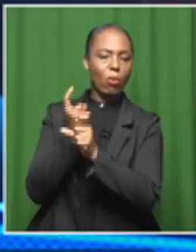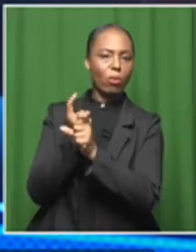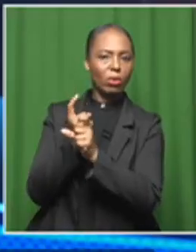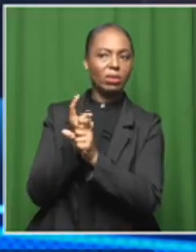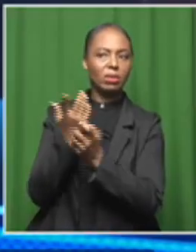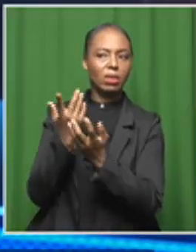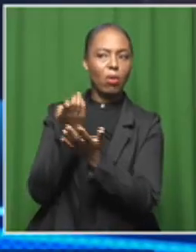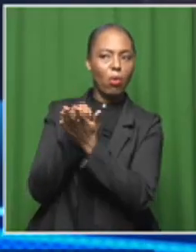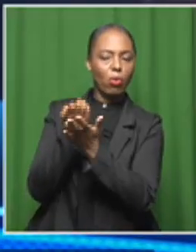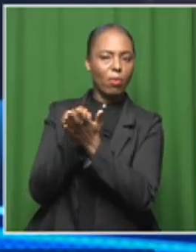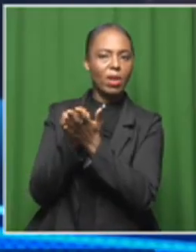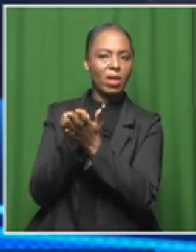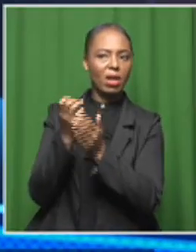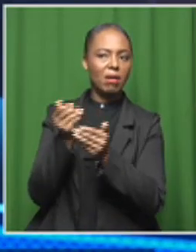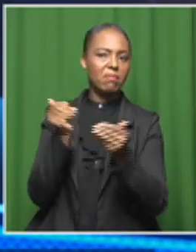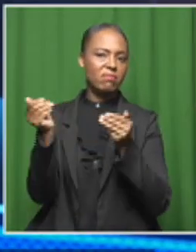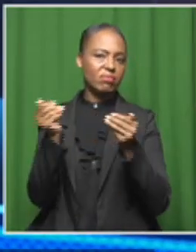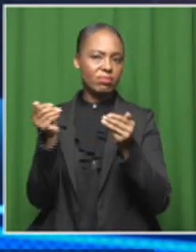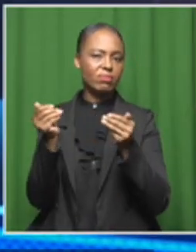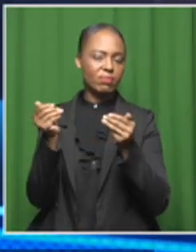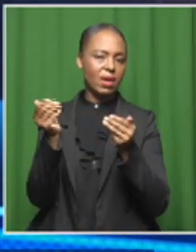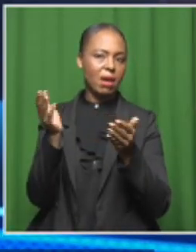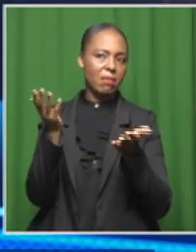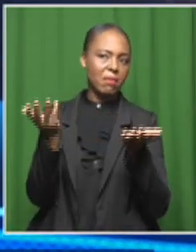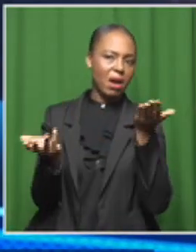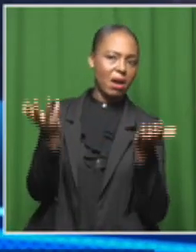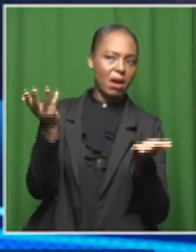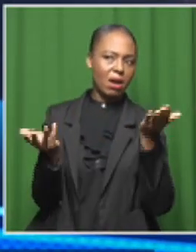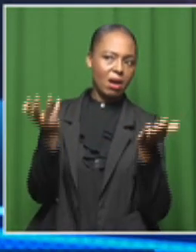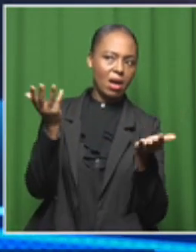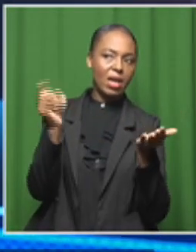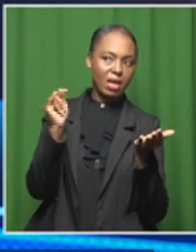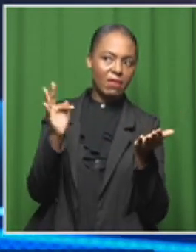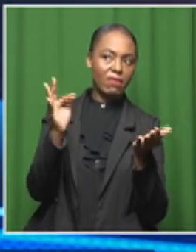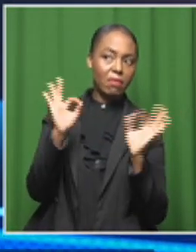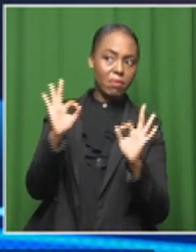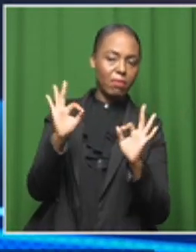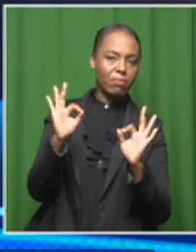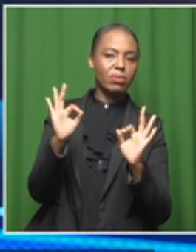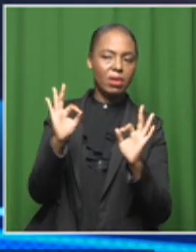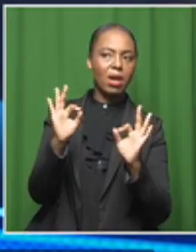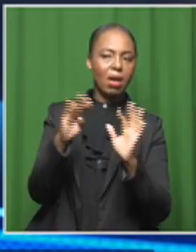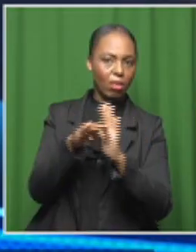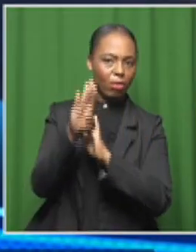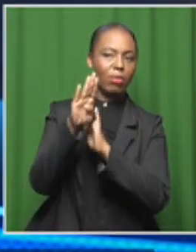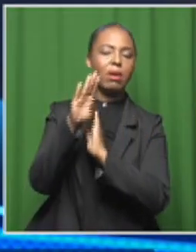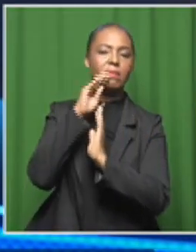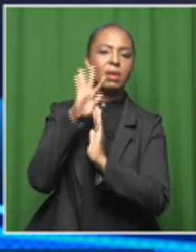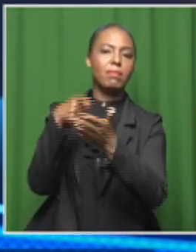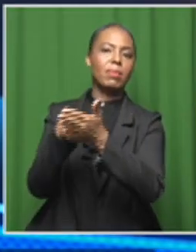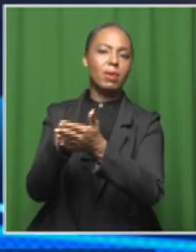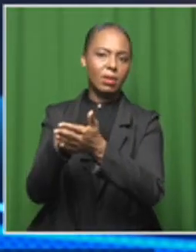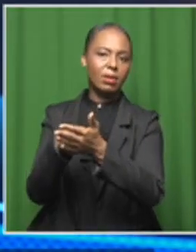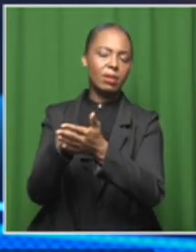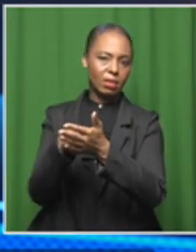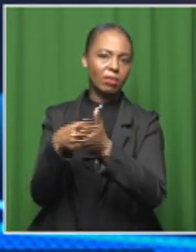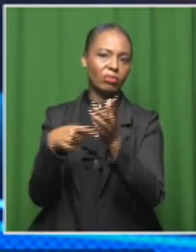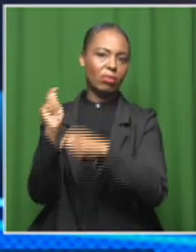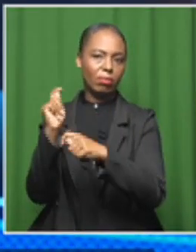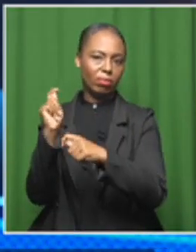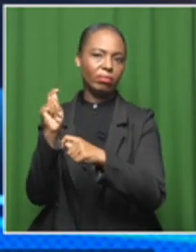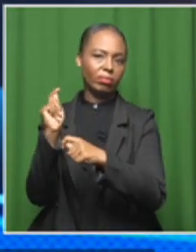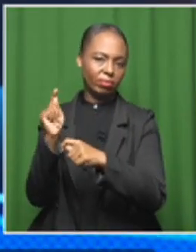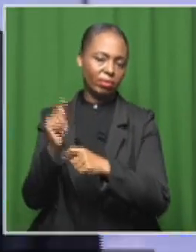economy. So just try to look and wait for the right opportunity and the right catalyst for the market to move so I can make that little bit